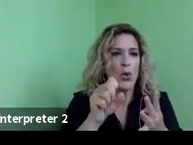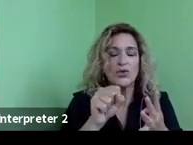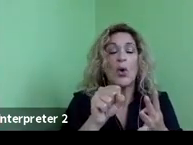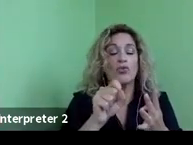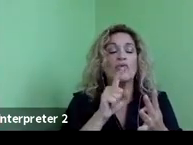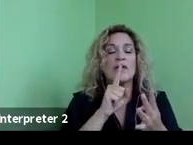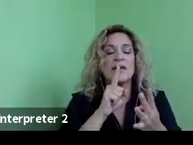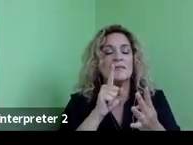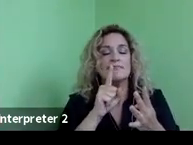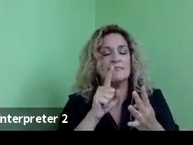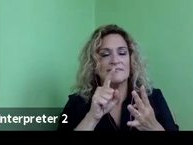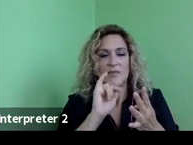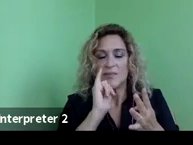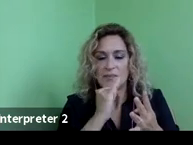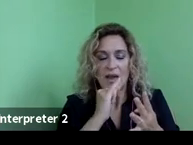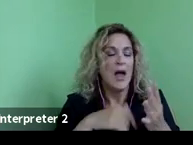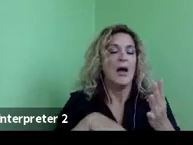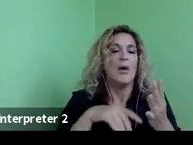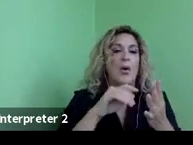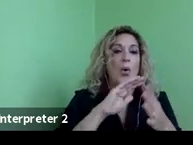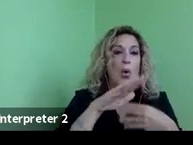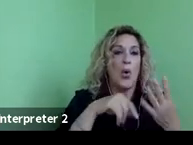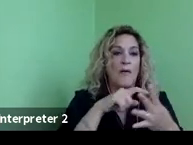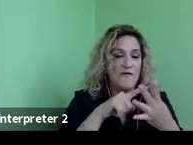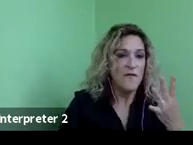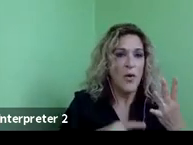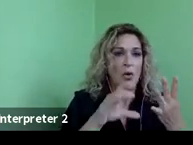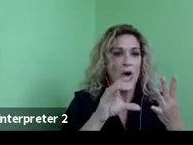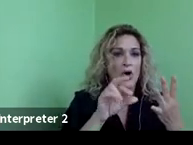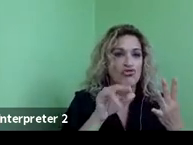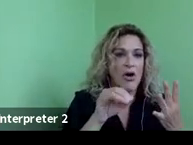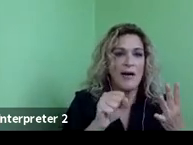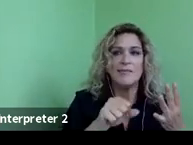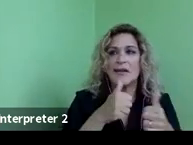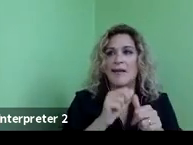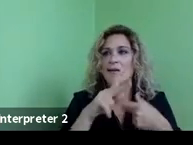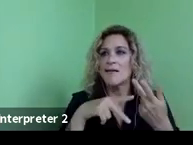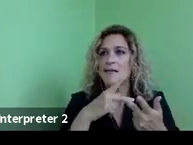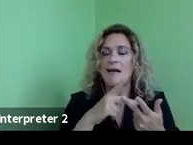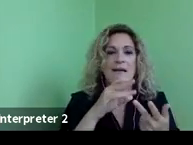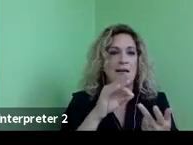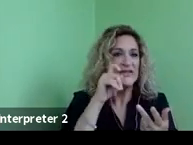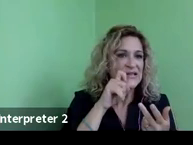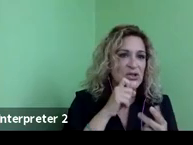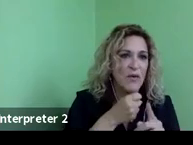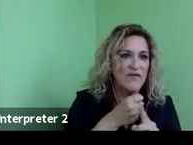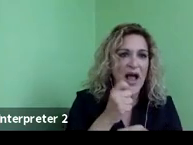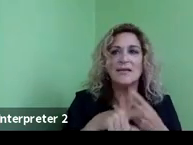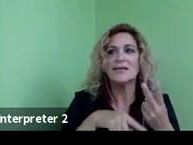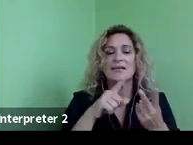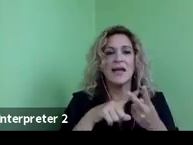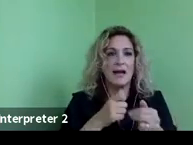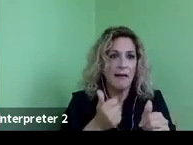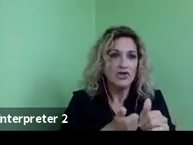crimes, excuse me, domestic violence, dating violence, sexual assault, and stalking. It's important